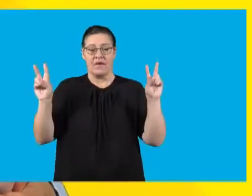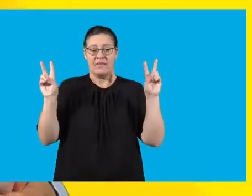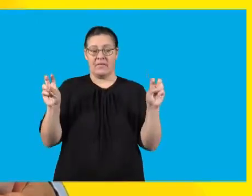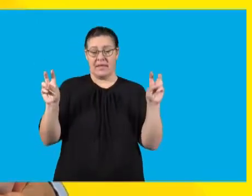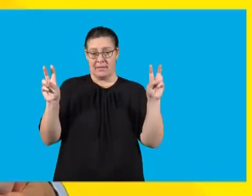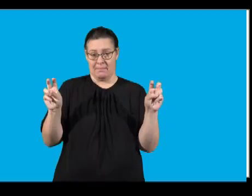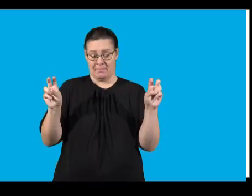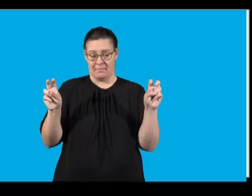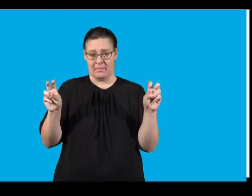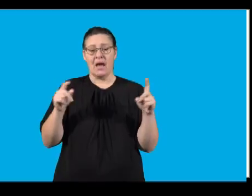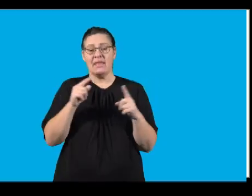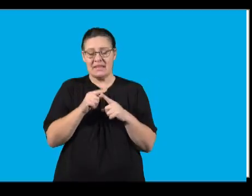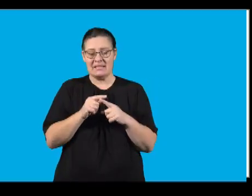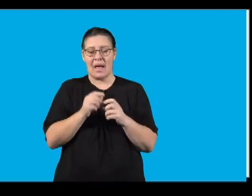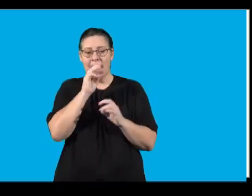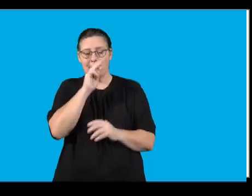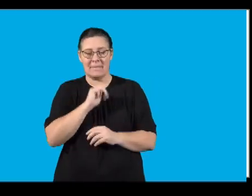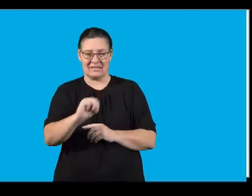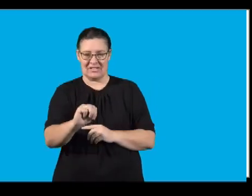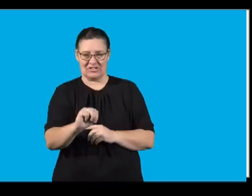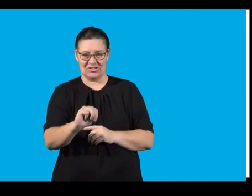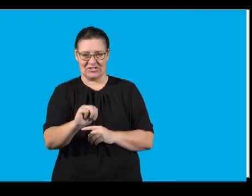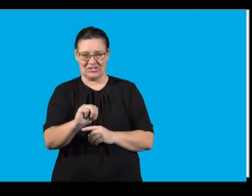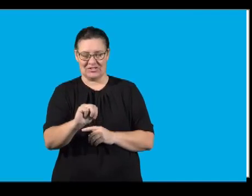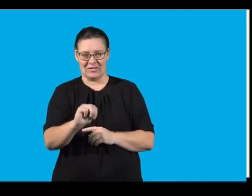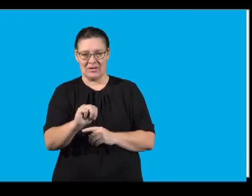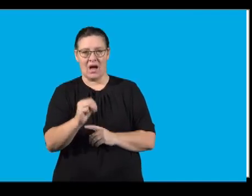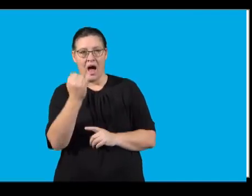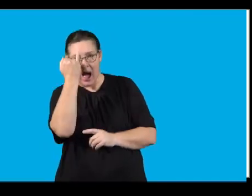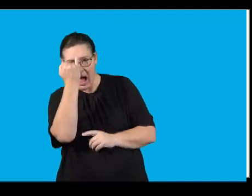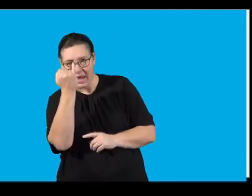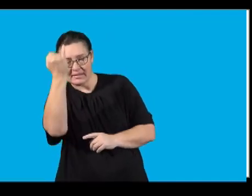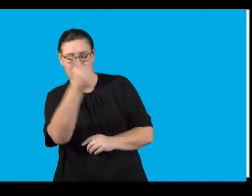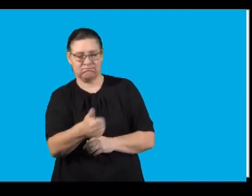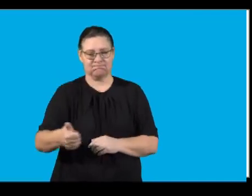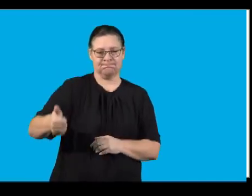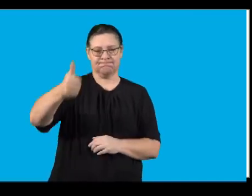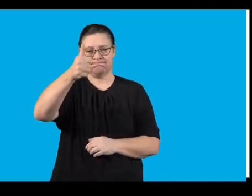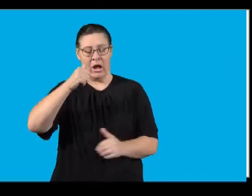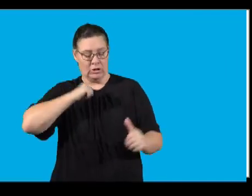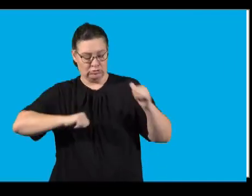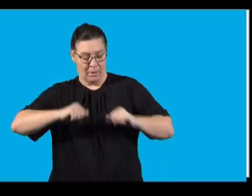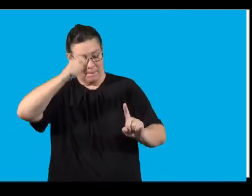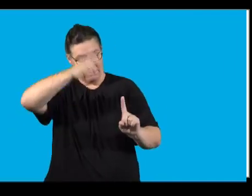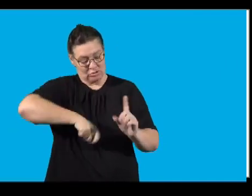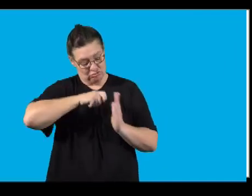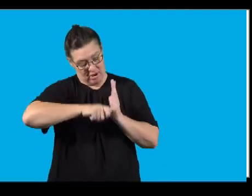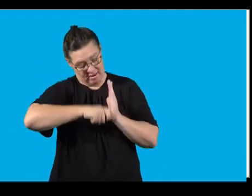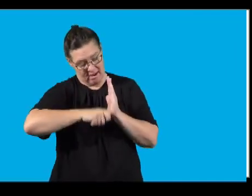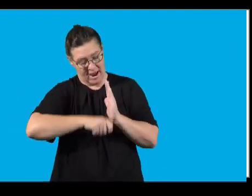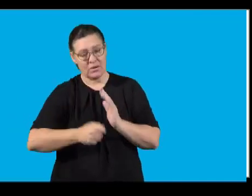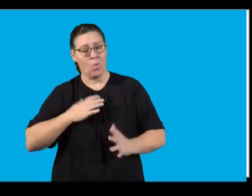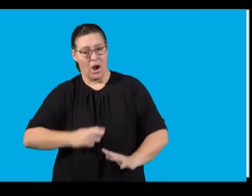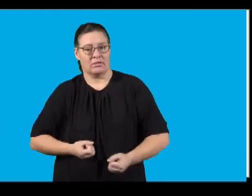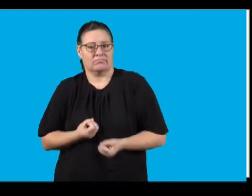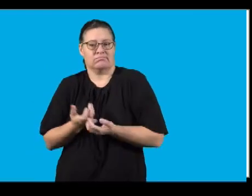Our theme, remember this is the underlying message that, or the main idea that the dramatist is